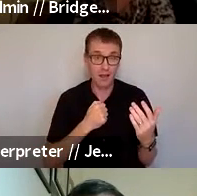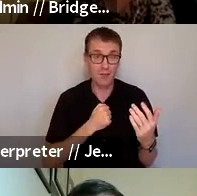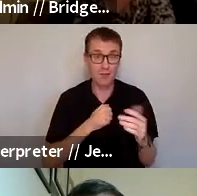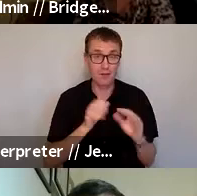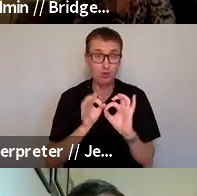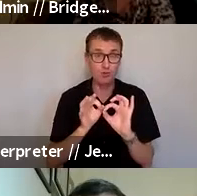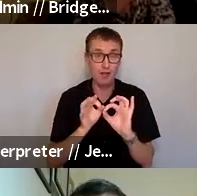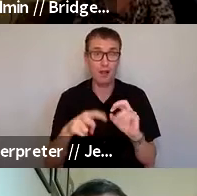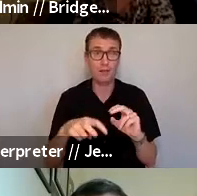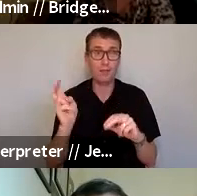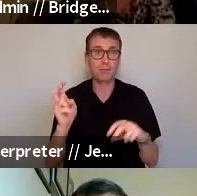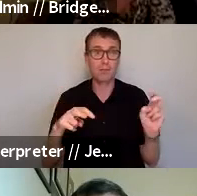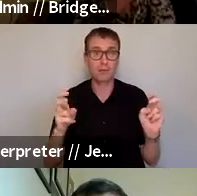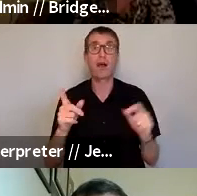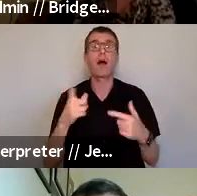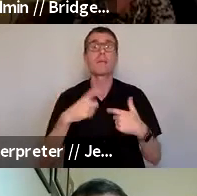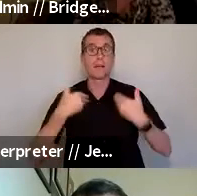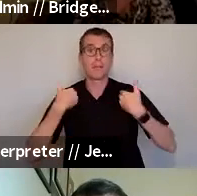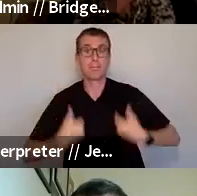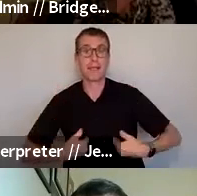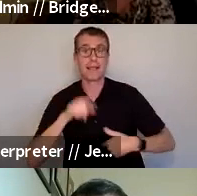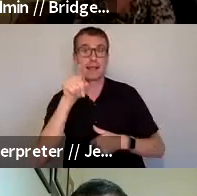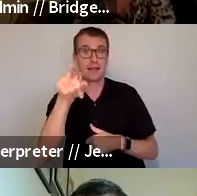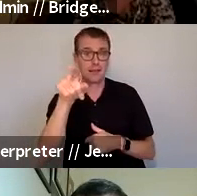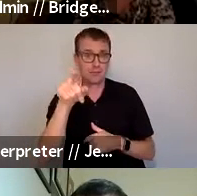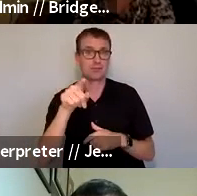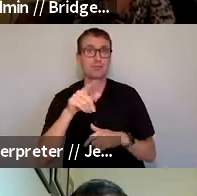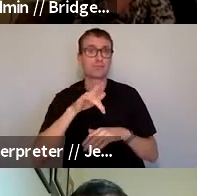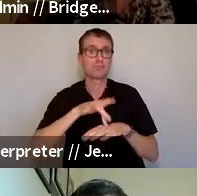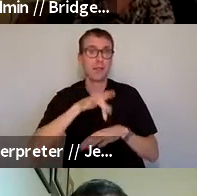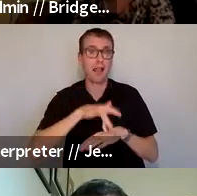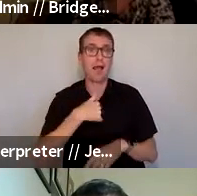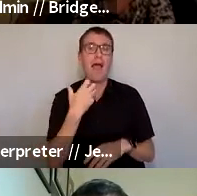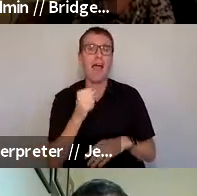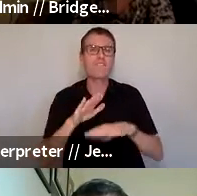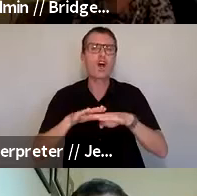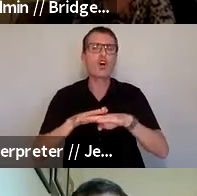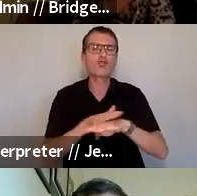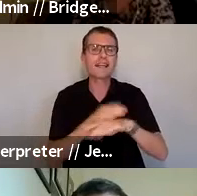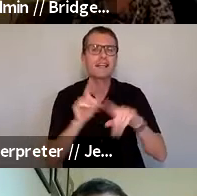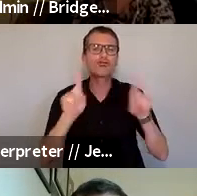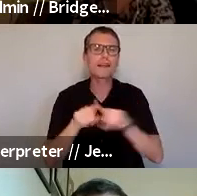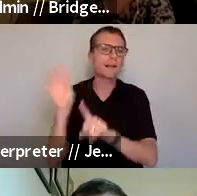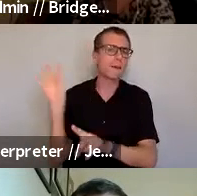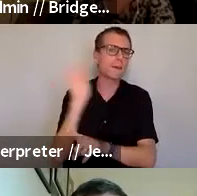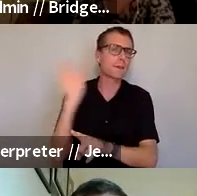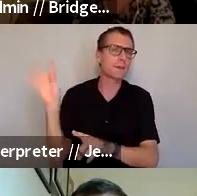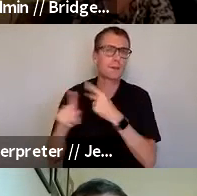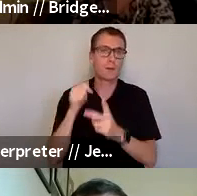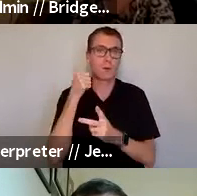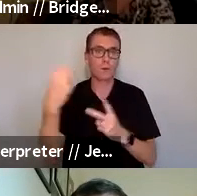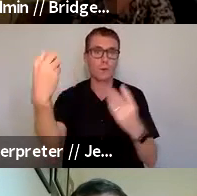they actually don't have, like I've got set up with a green screen and proper lighting, and I've also got a very high-end